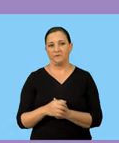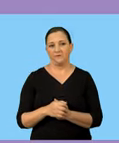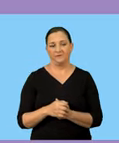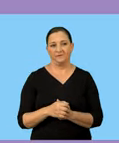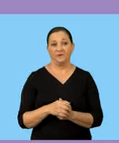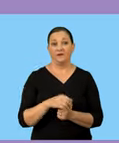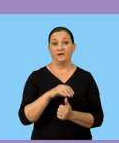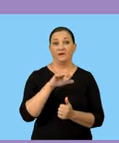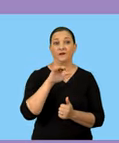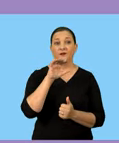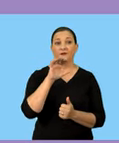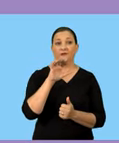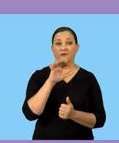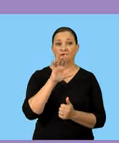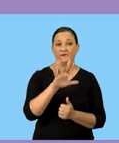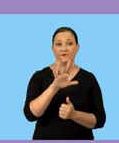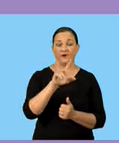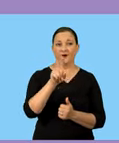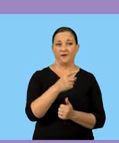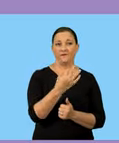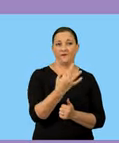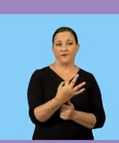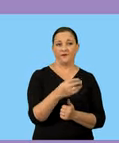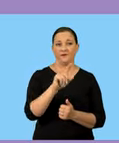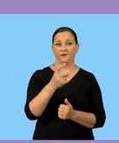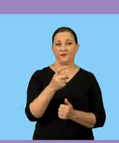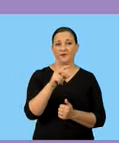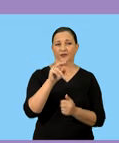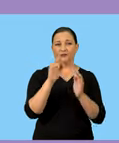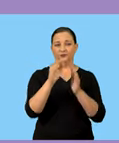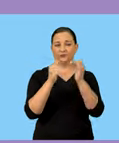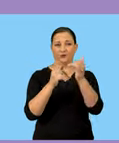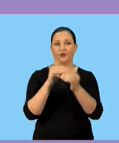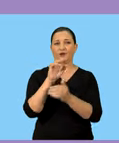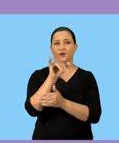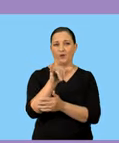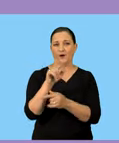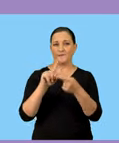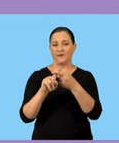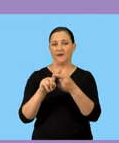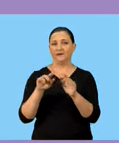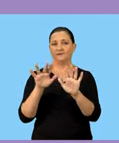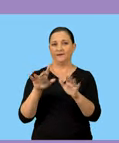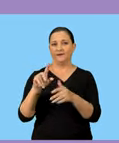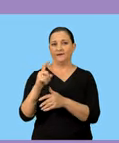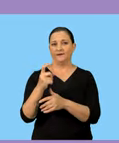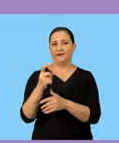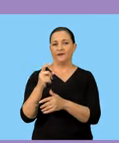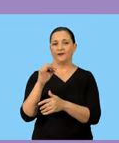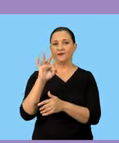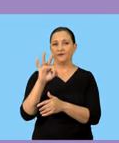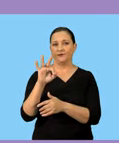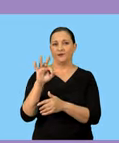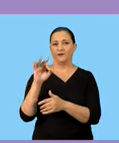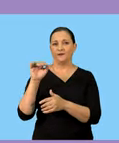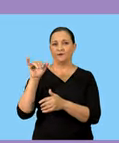my final answer is going to be 5/3 x squared y plus 10x cubed y.